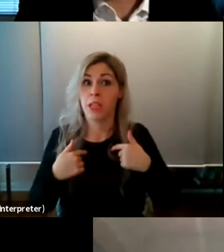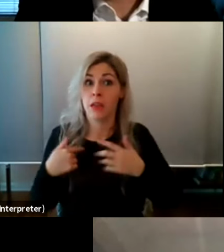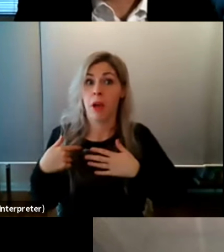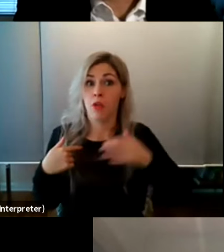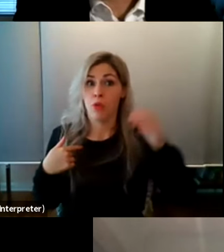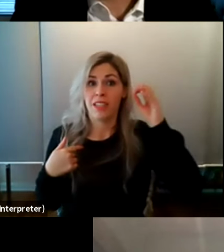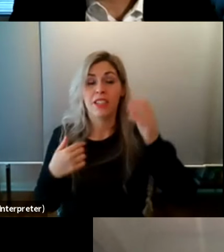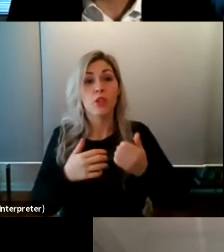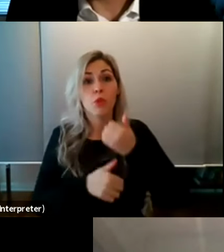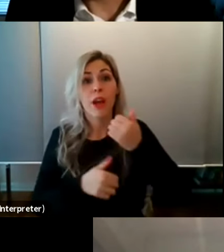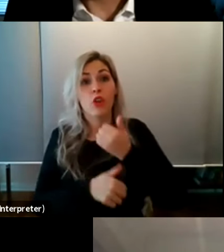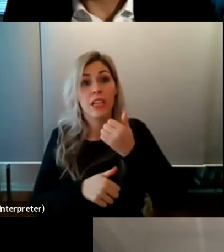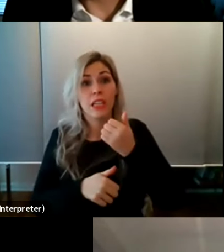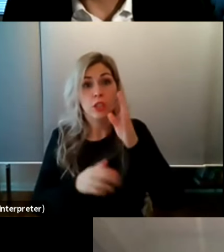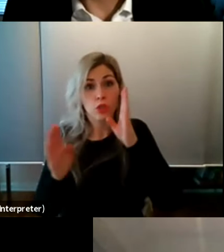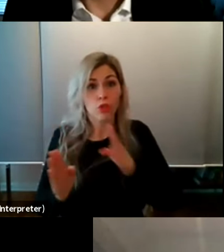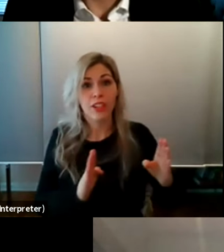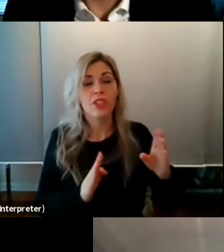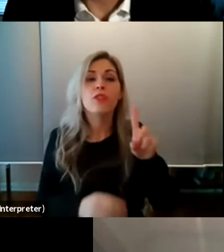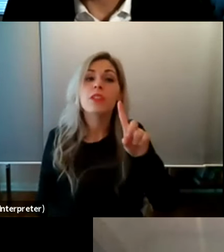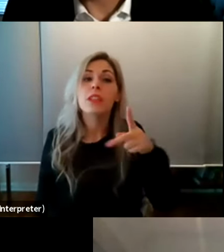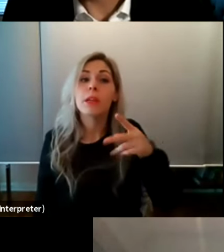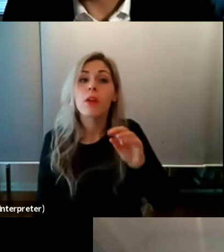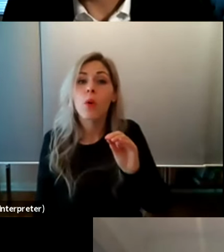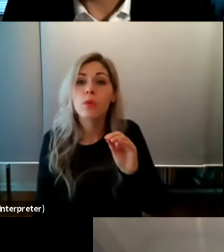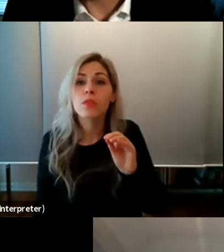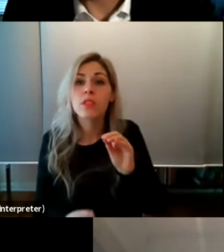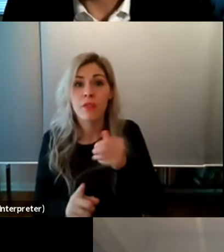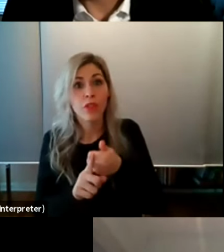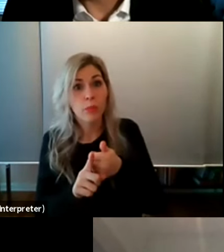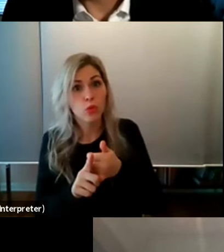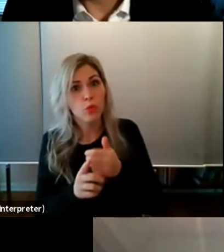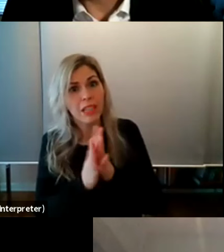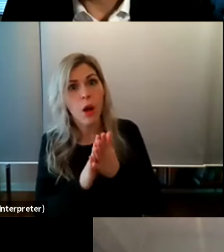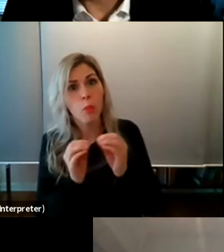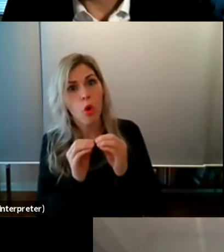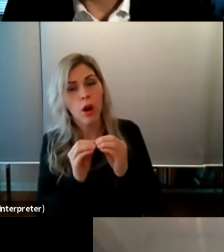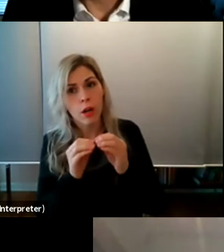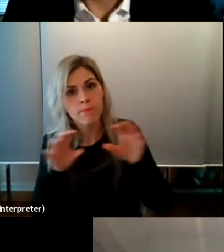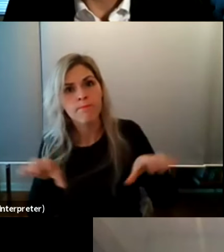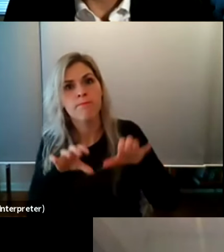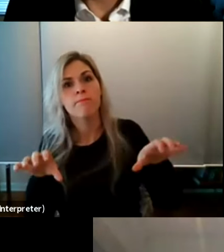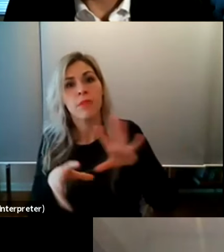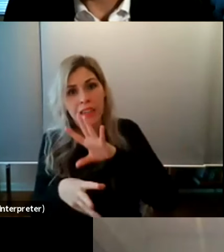priority strategy, is for DPOs to be, proactive and out front,